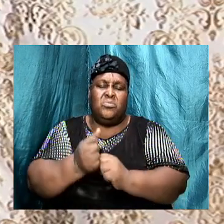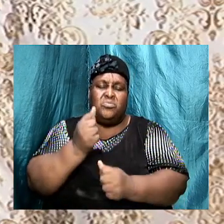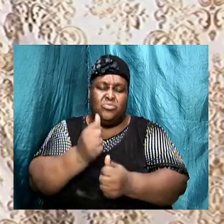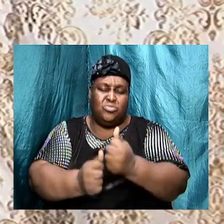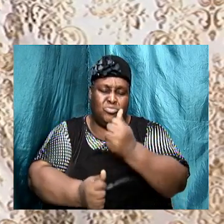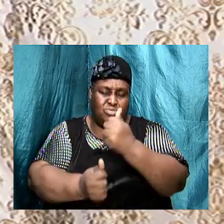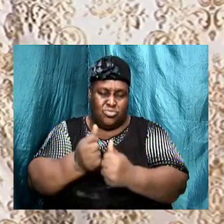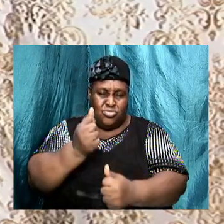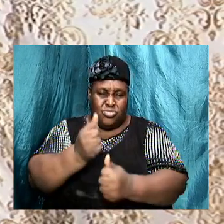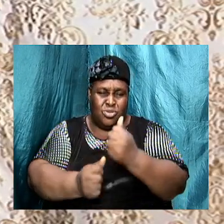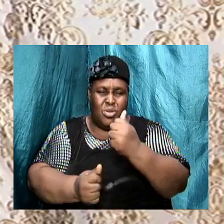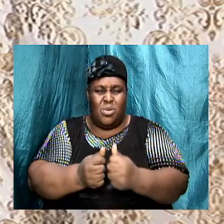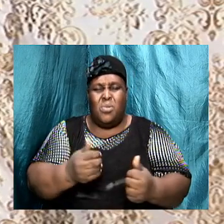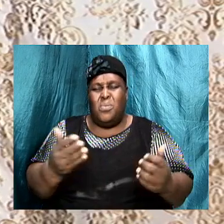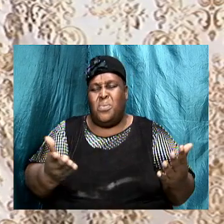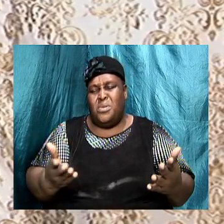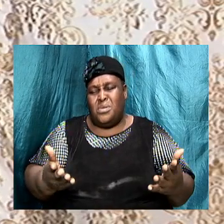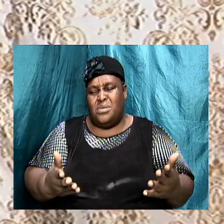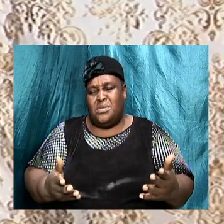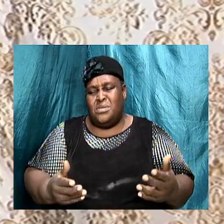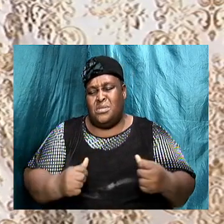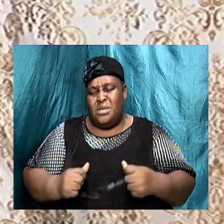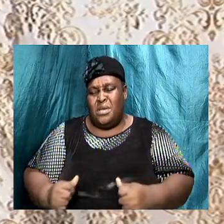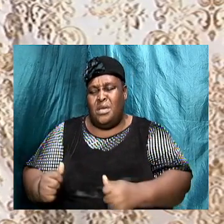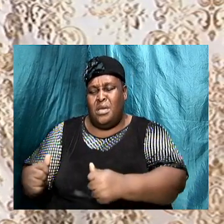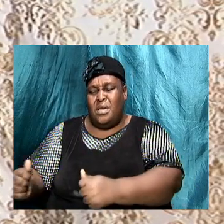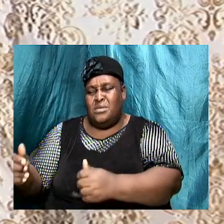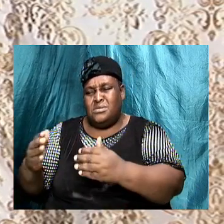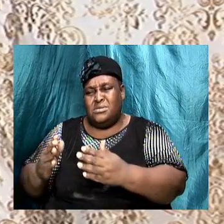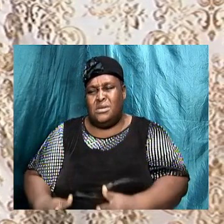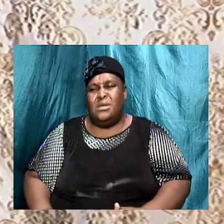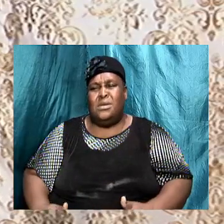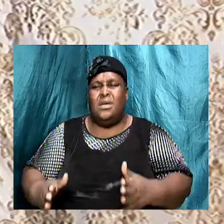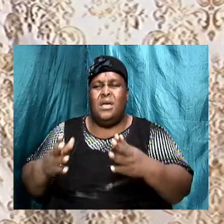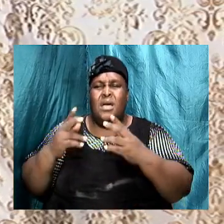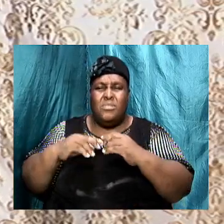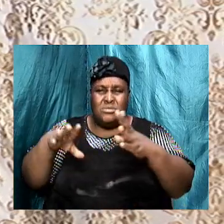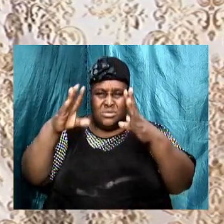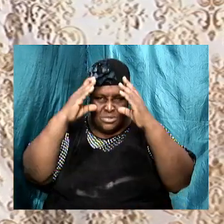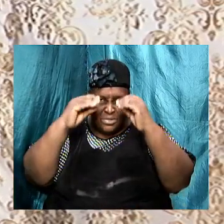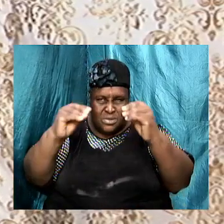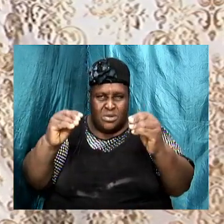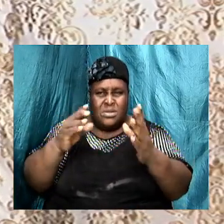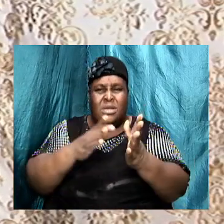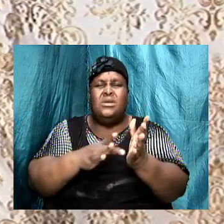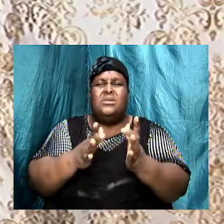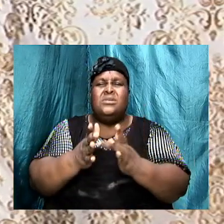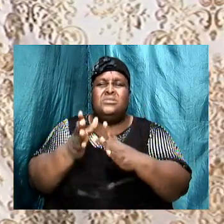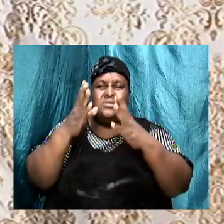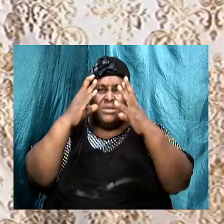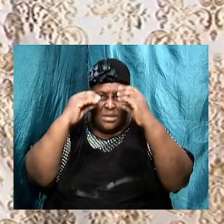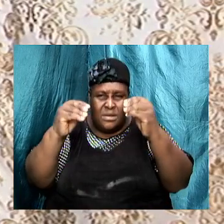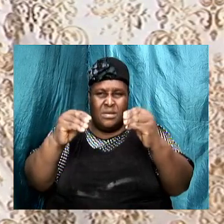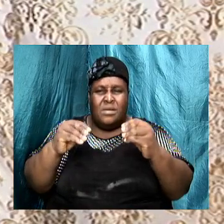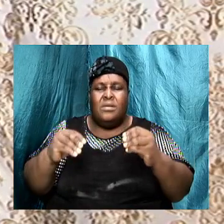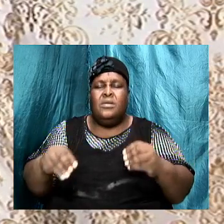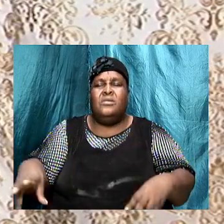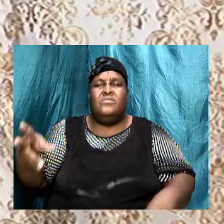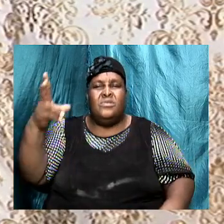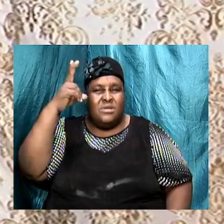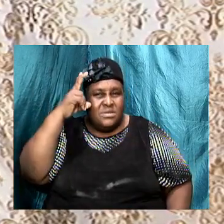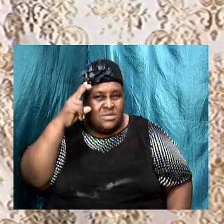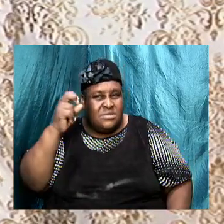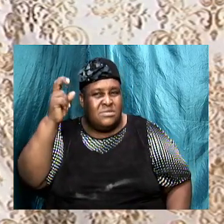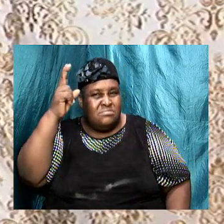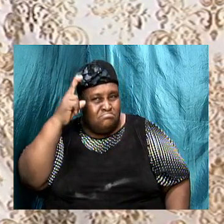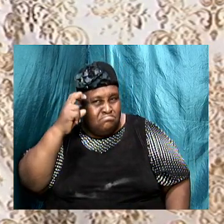destroy what the apostles taught and what Jesus himself had taught, because the adversary's aim